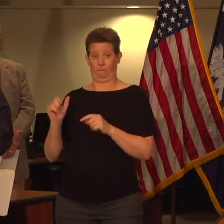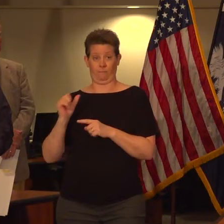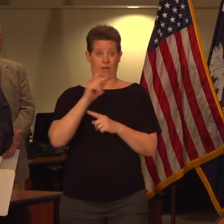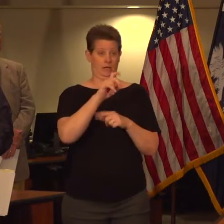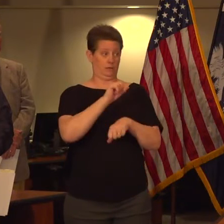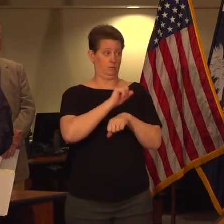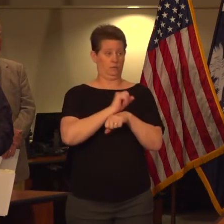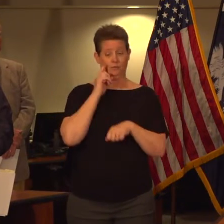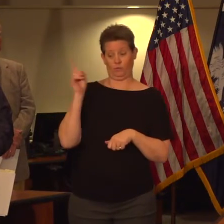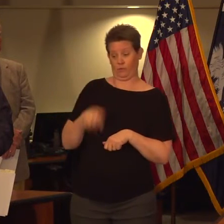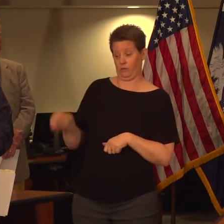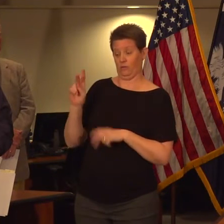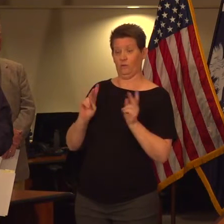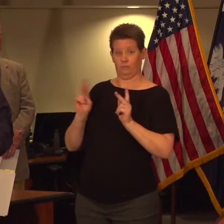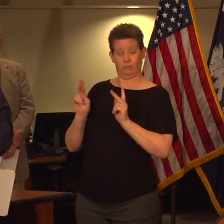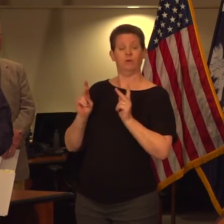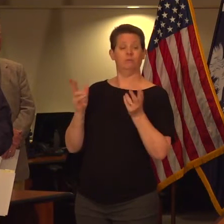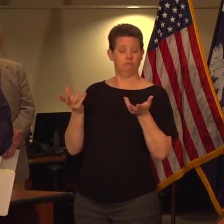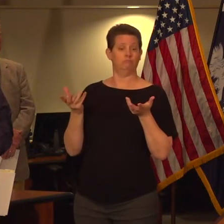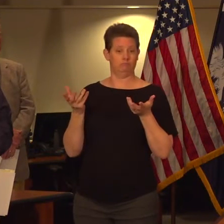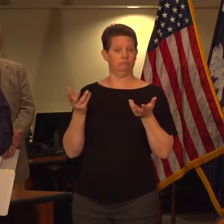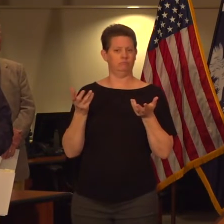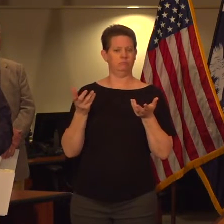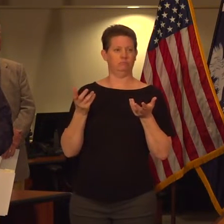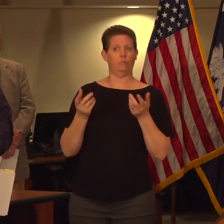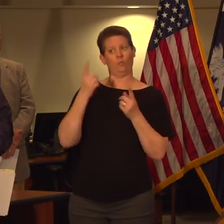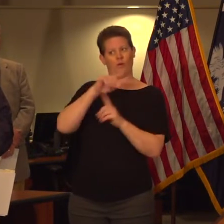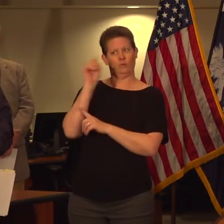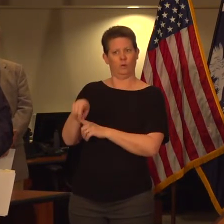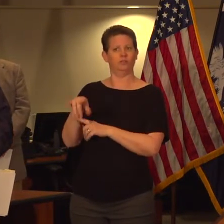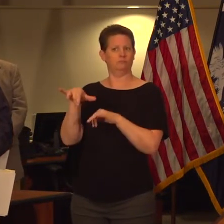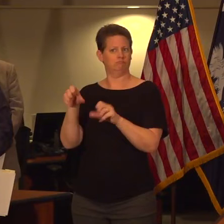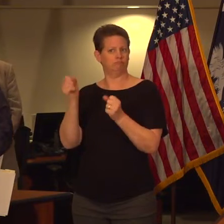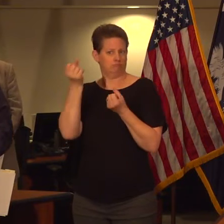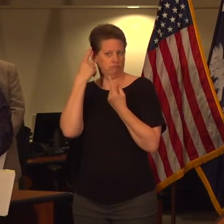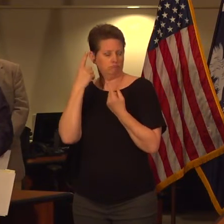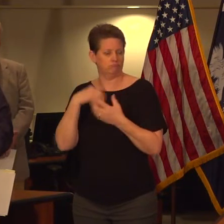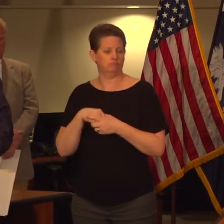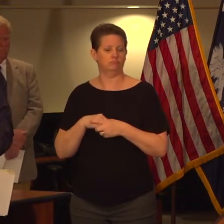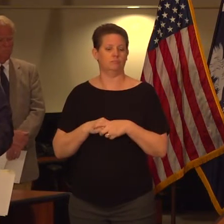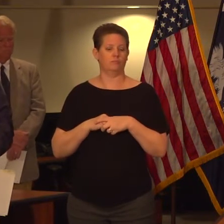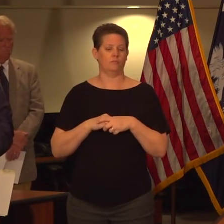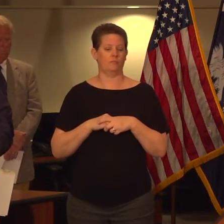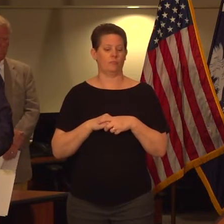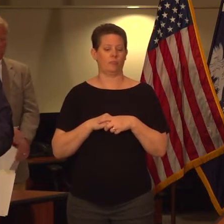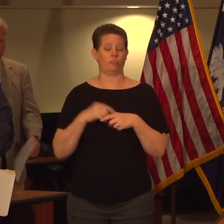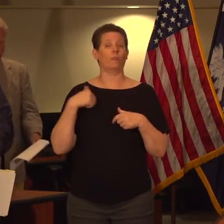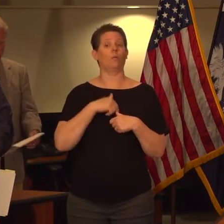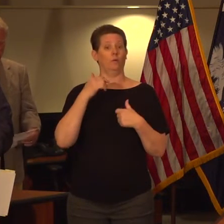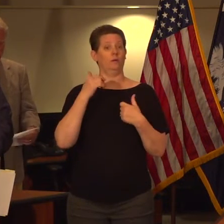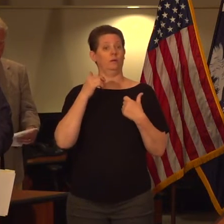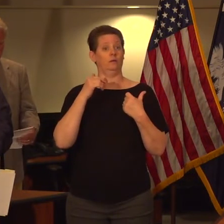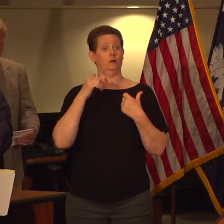those individuals is one of the key questions. We all obviously want to see an economic